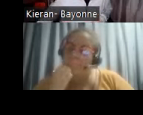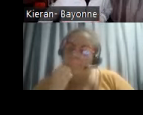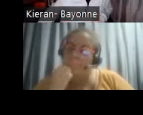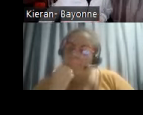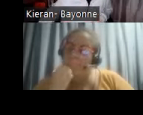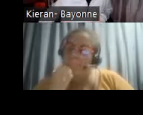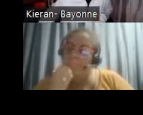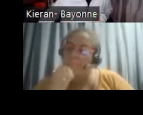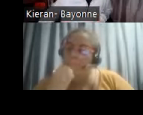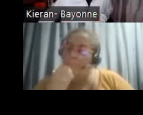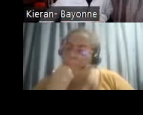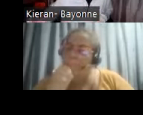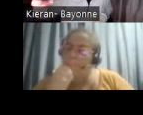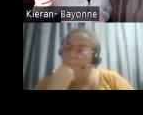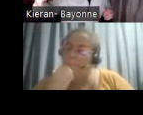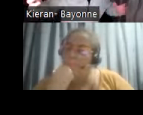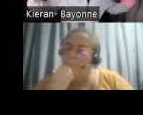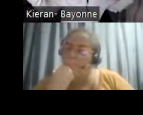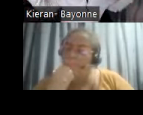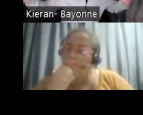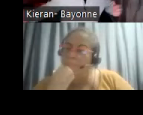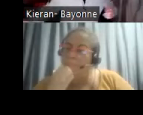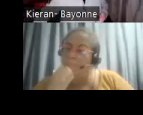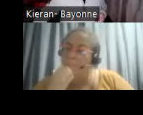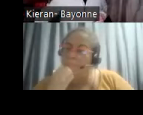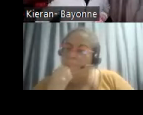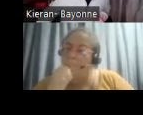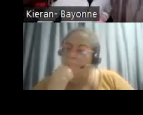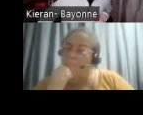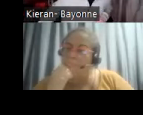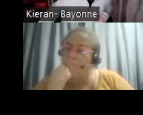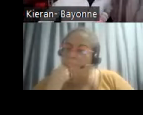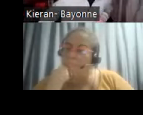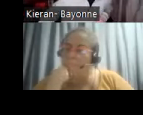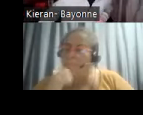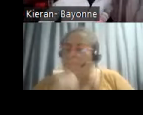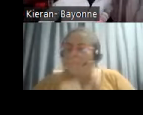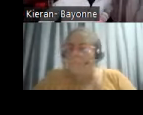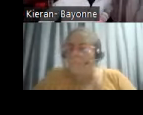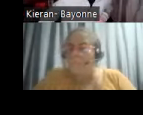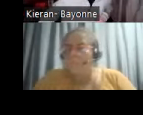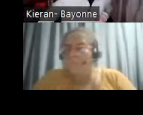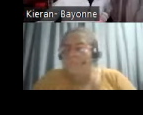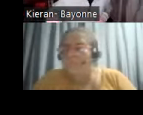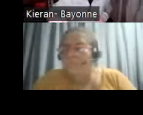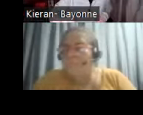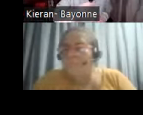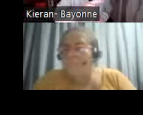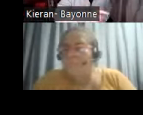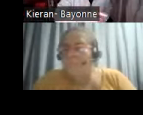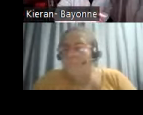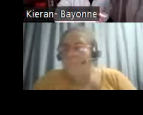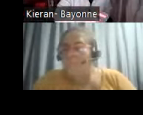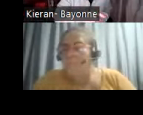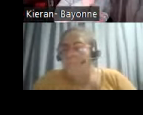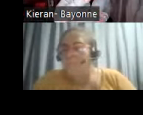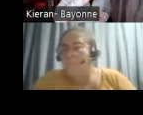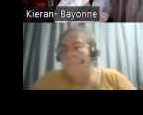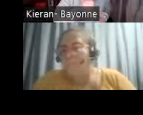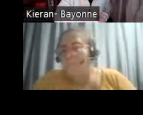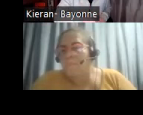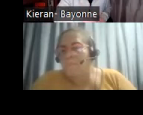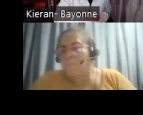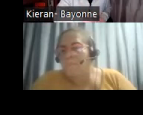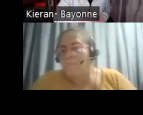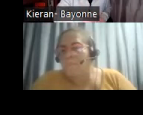last meeting I was at, and they combine now. They're the biggest water corporation in the world, and my uncle worked for the municipal for